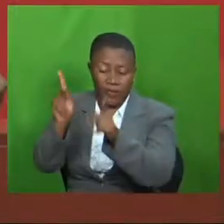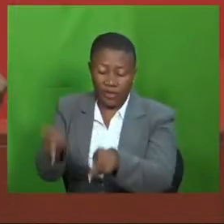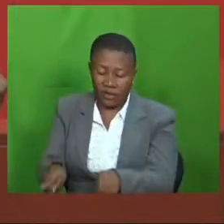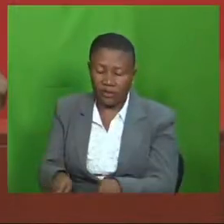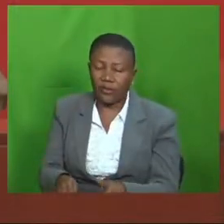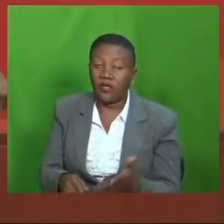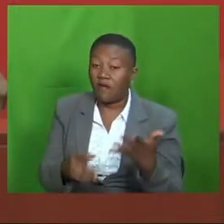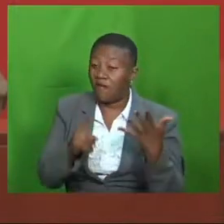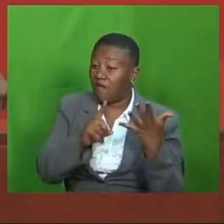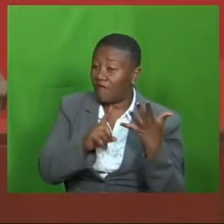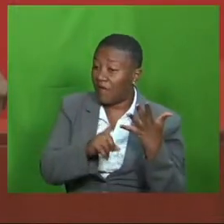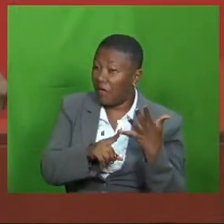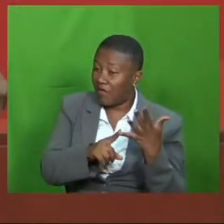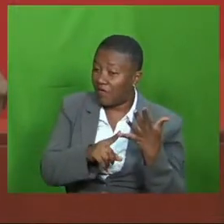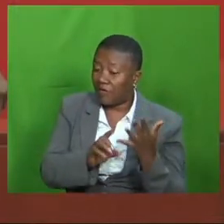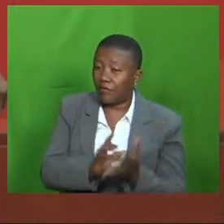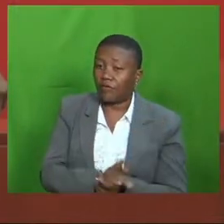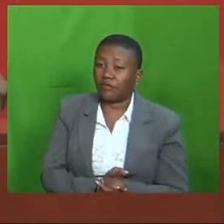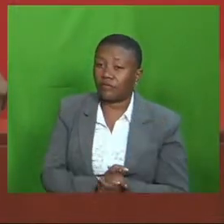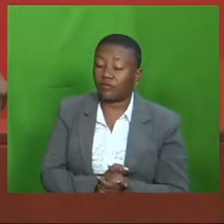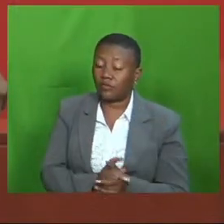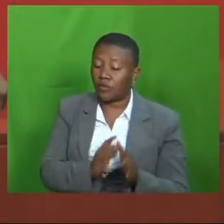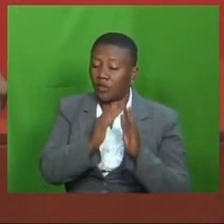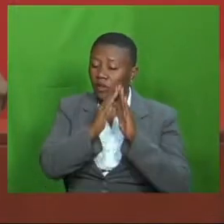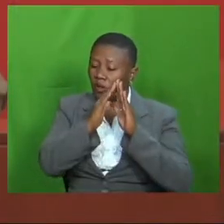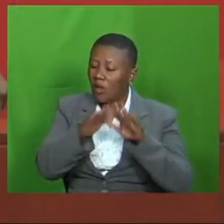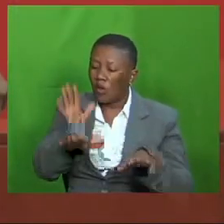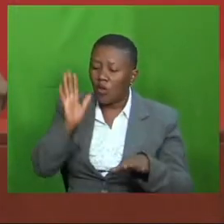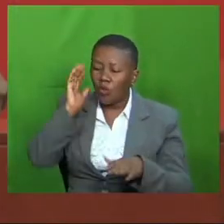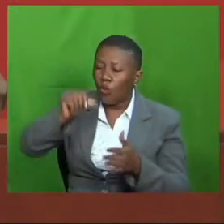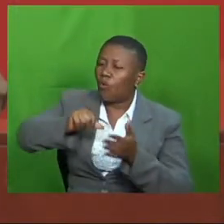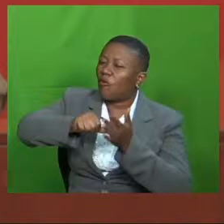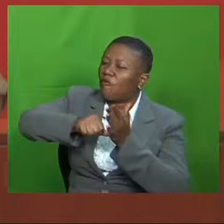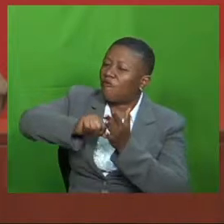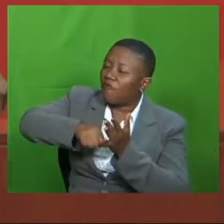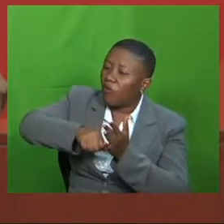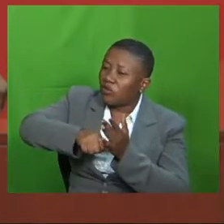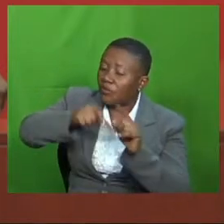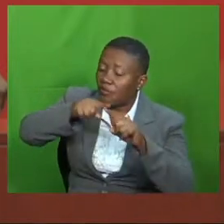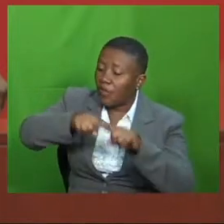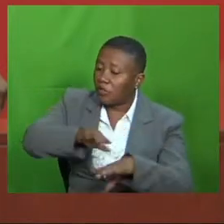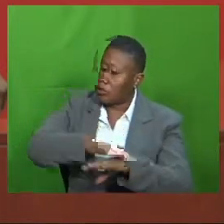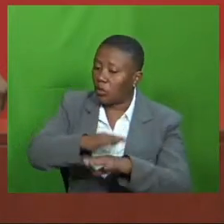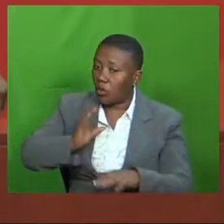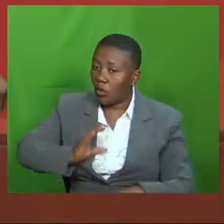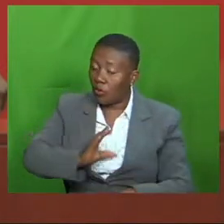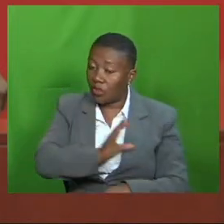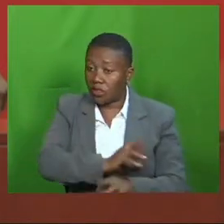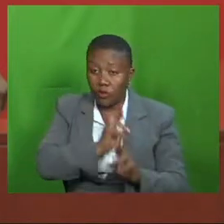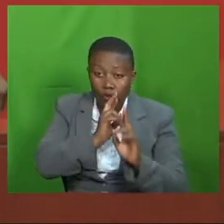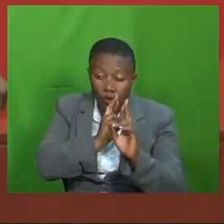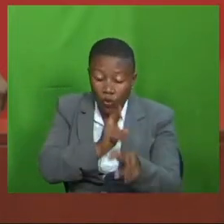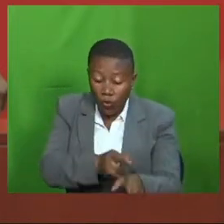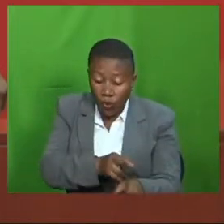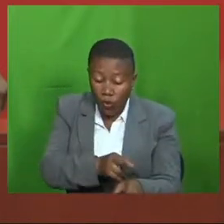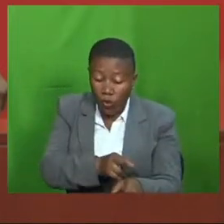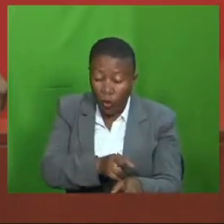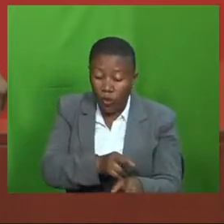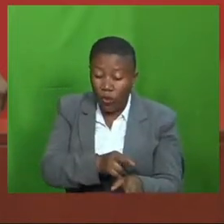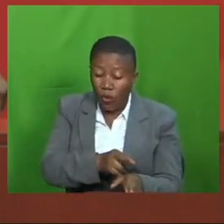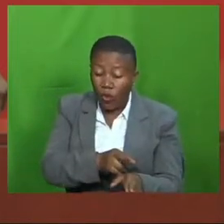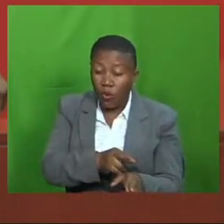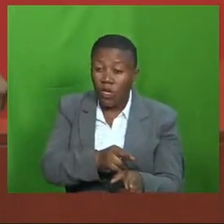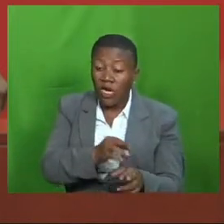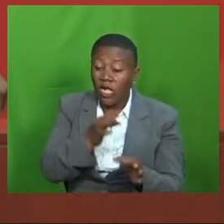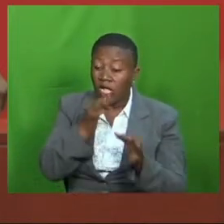5. The House shall vote on the recommendation of the committee, where in the event that the committee's recommendation